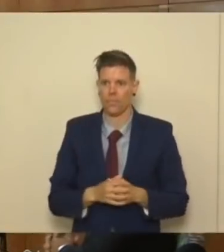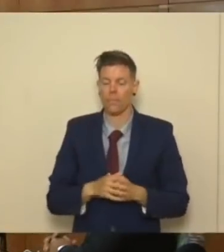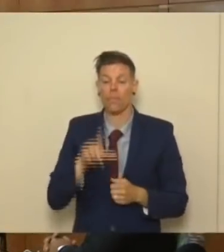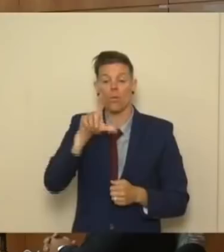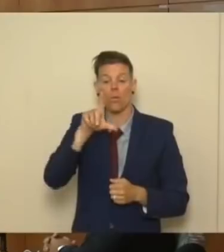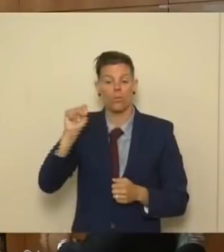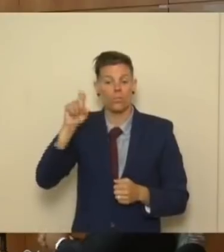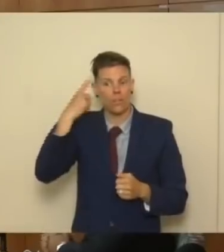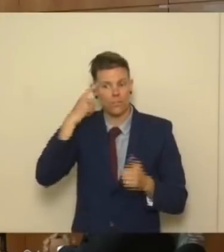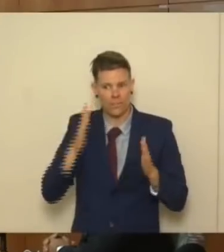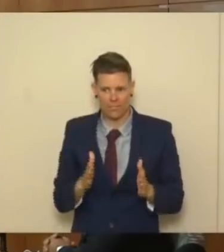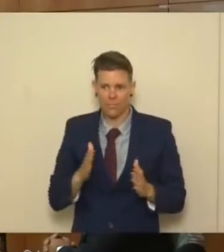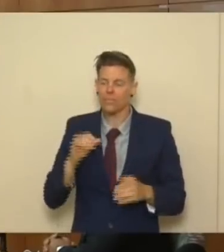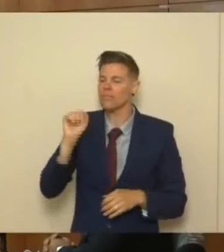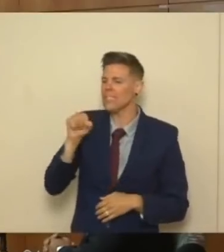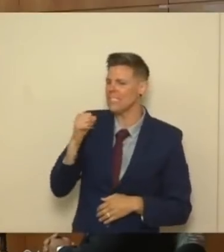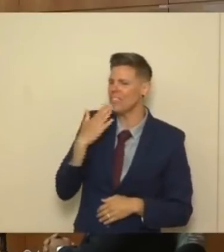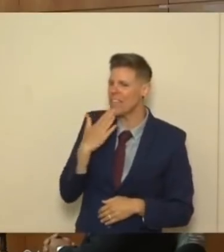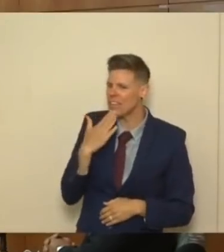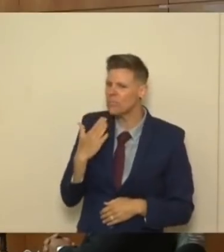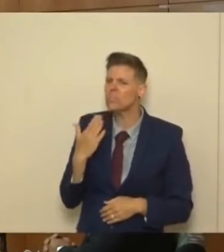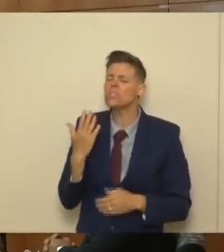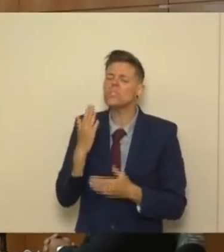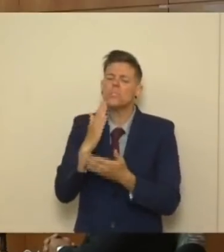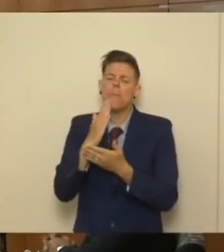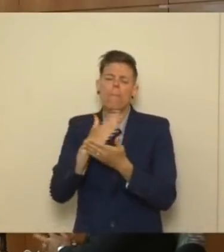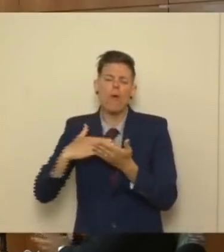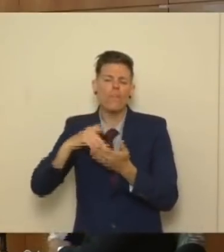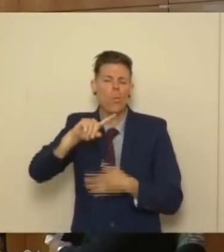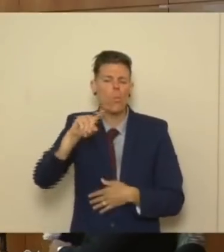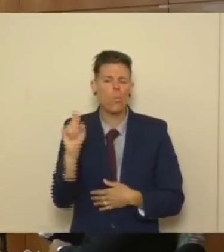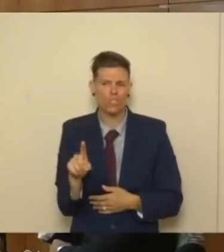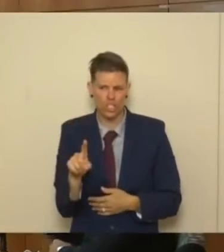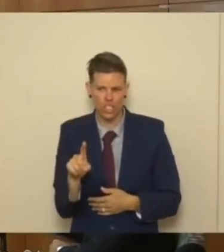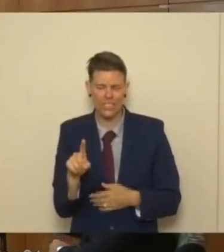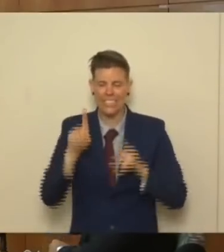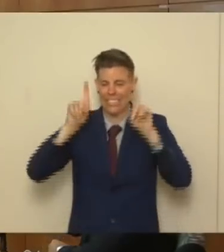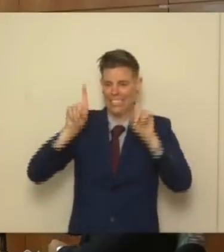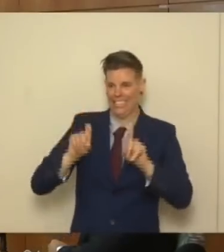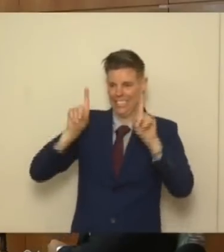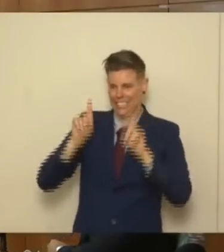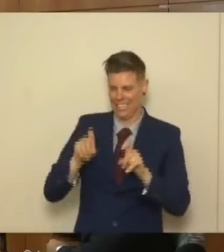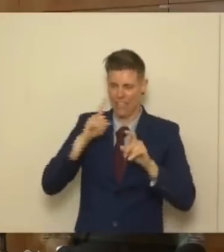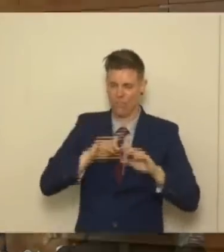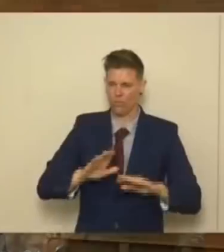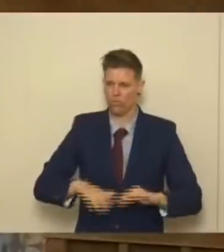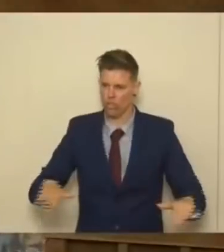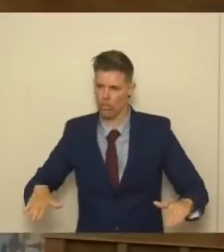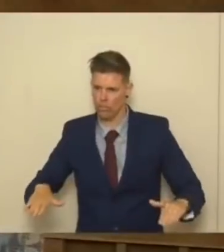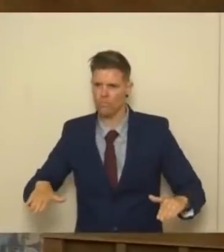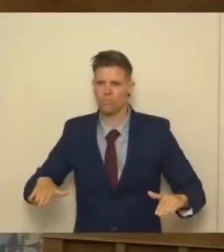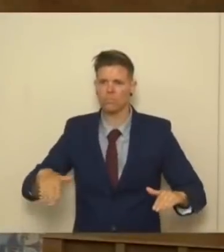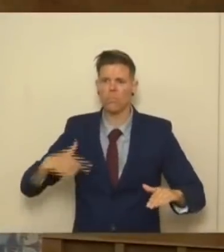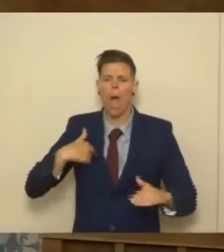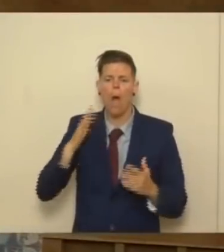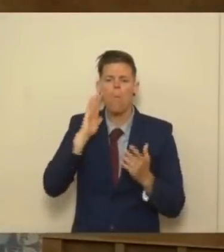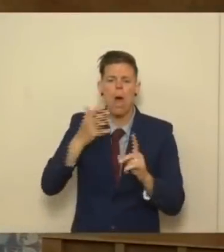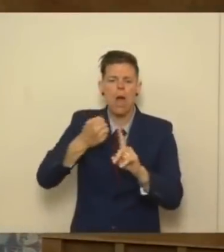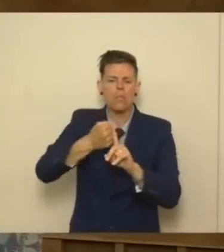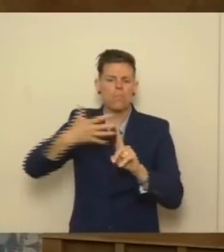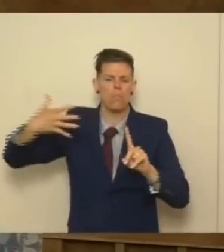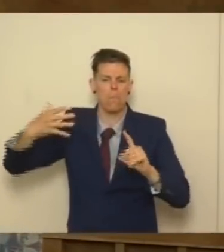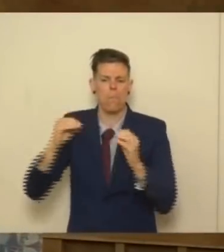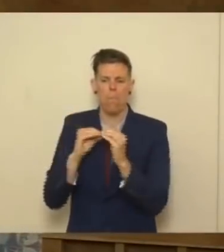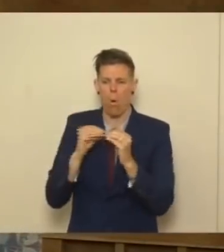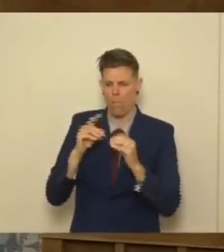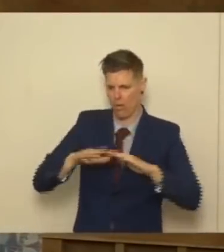was for parents and wanting to know about testing for children. And I'm going to go into some of the detail. I'll turn it over to Dr. Warnerman,